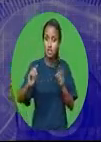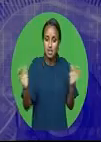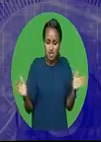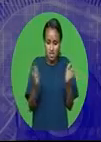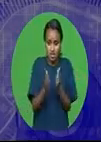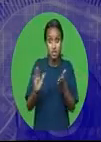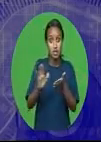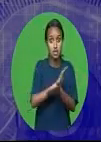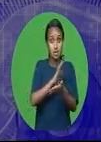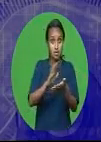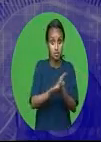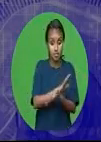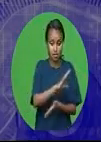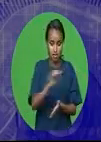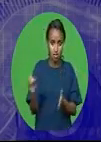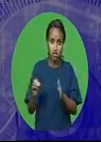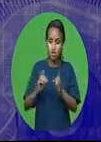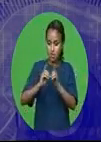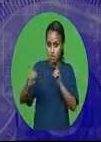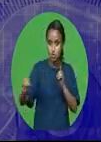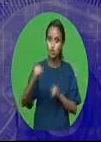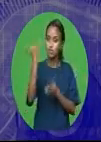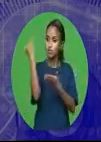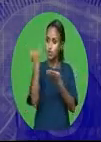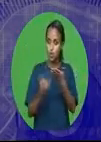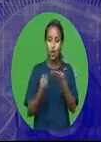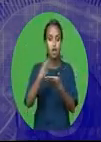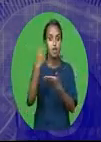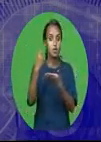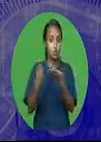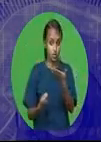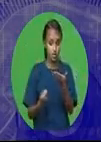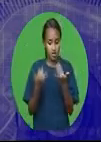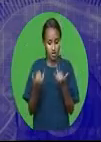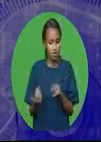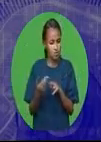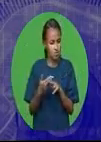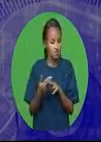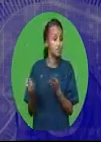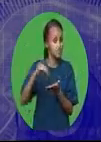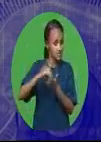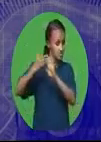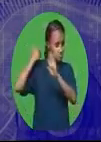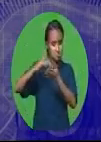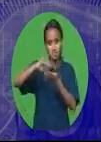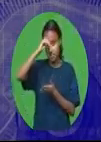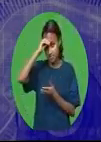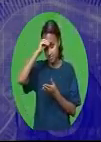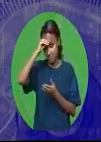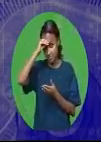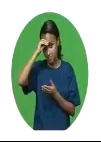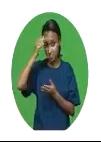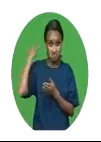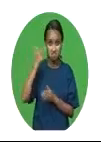space, and dimensioning of pictorial drawings. Let's briefly revise the previous lesson as